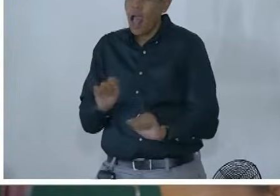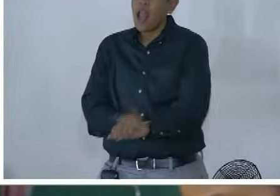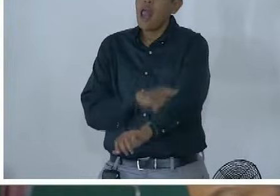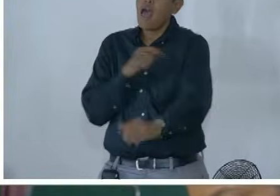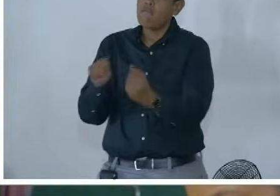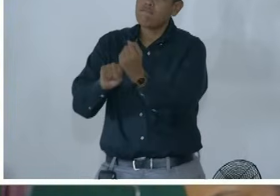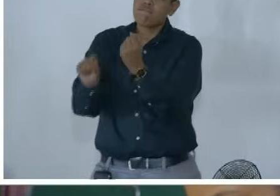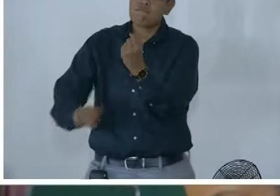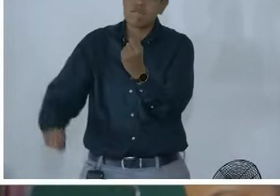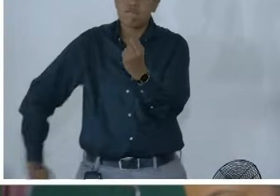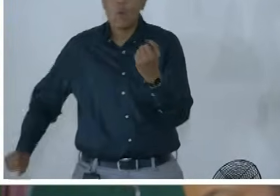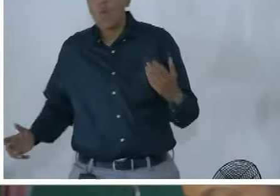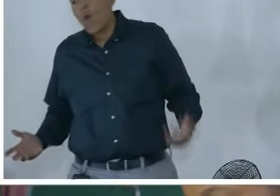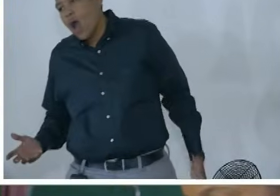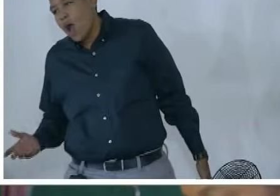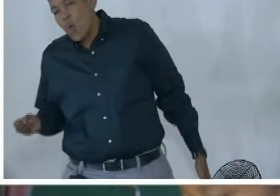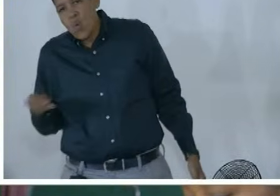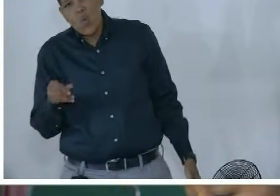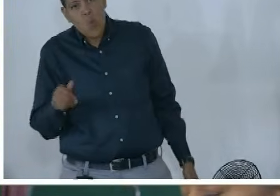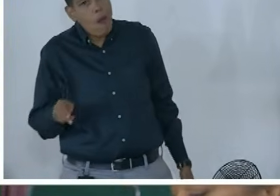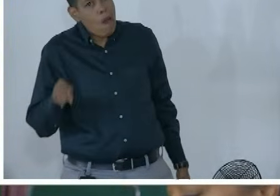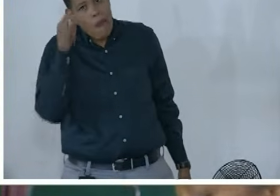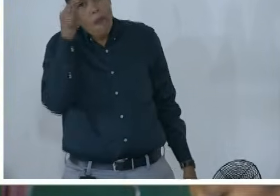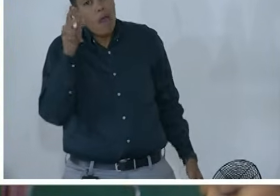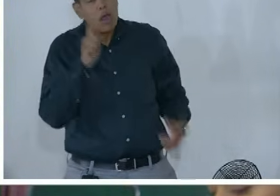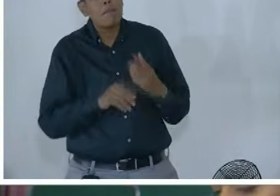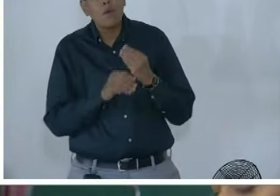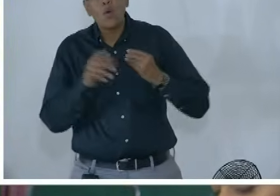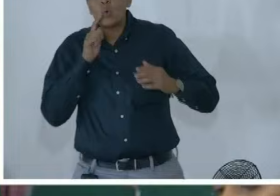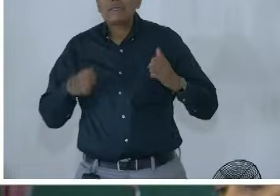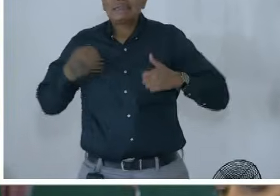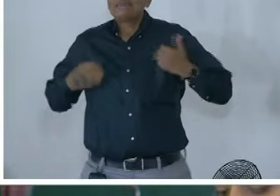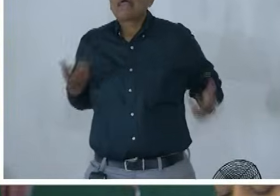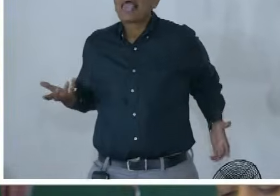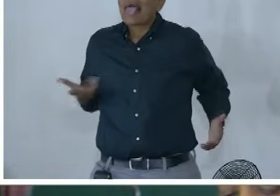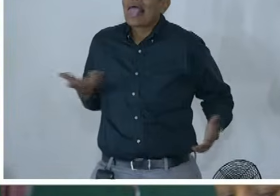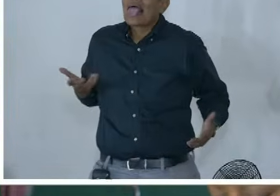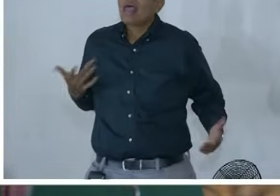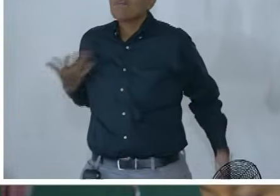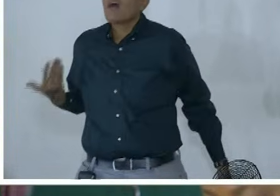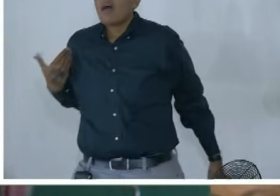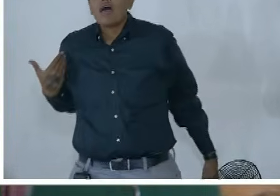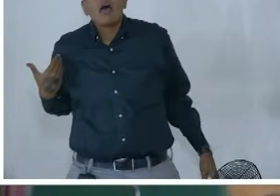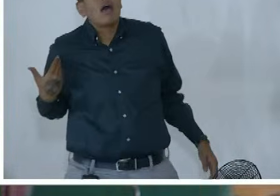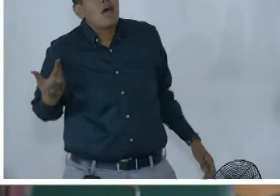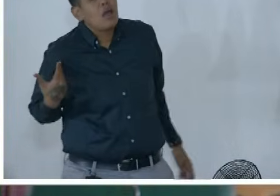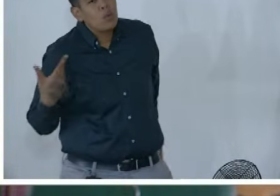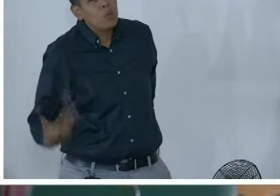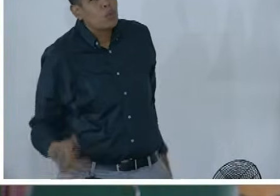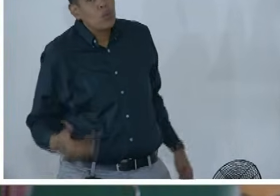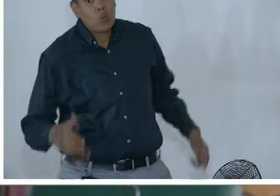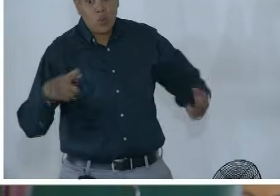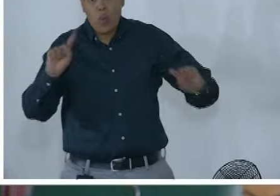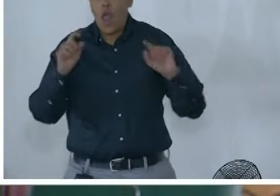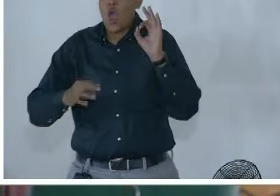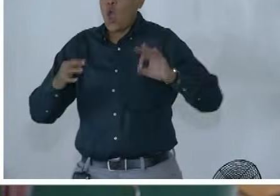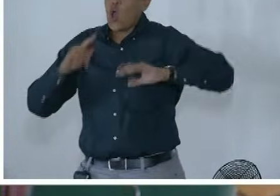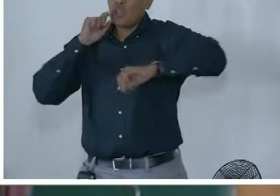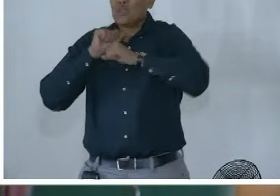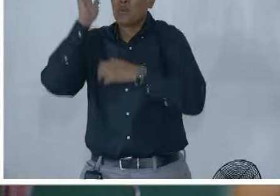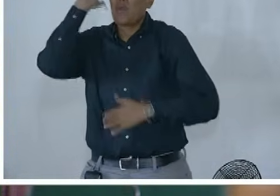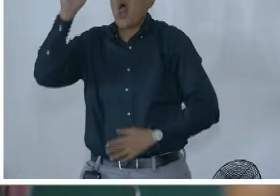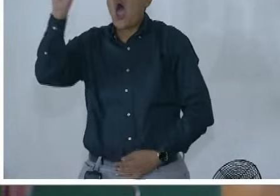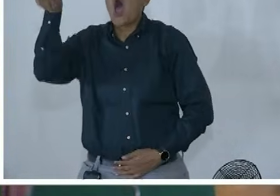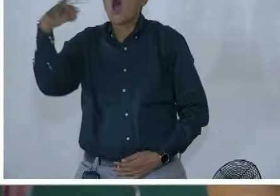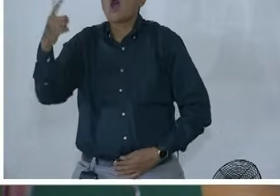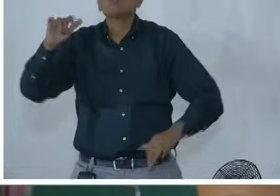lengthy, costly, and emotionally taxing. While the courts will